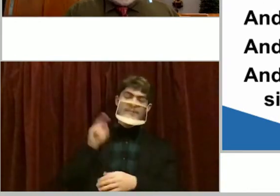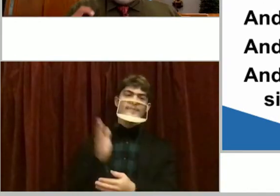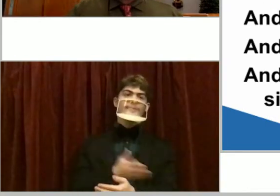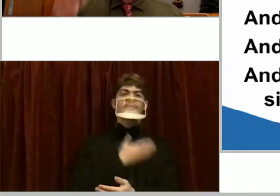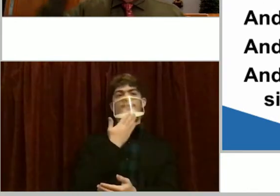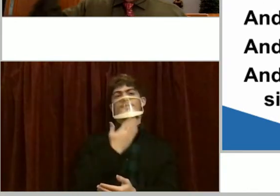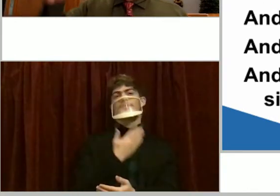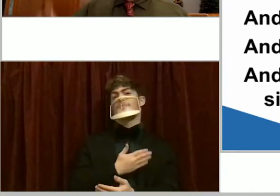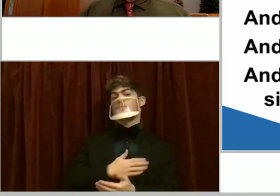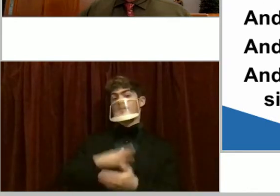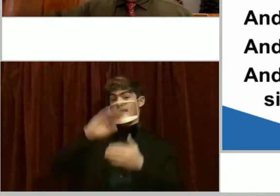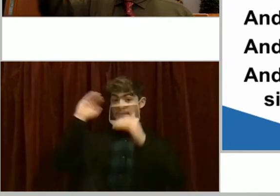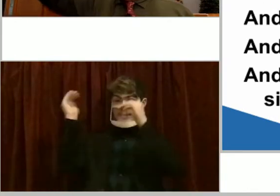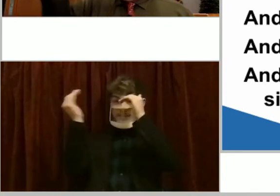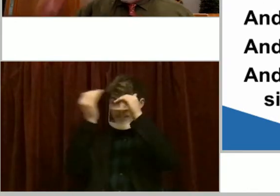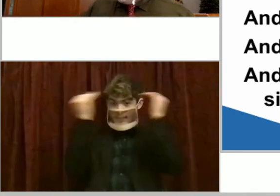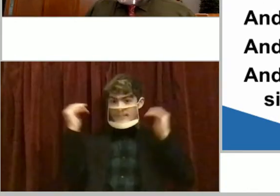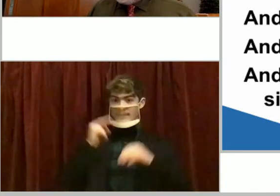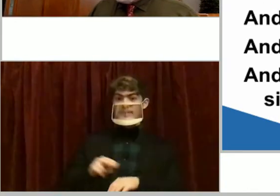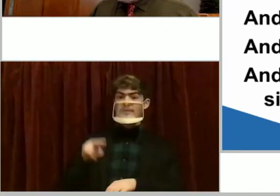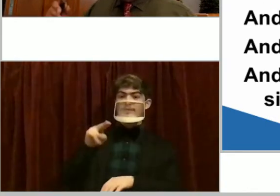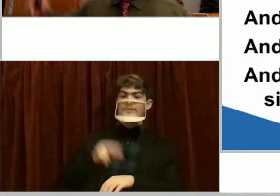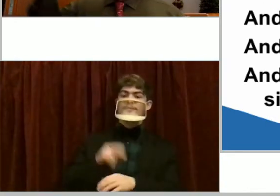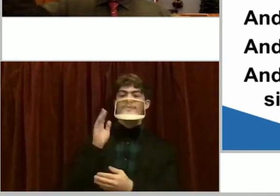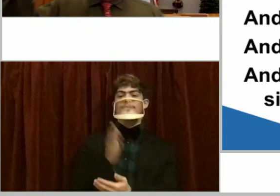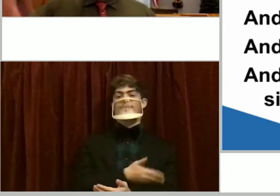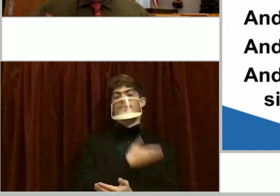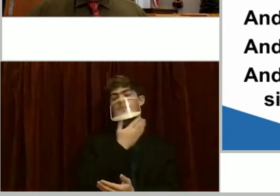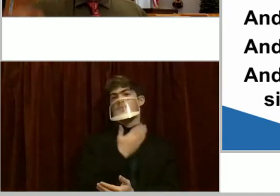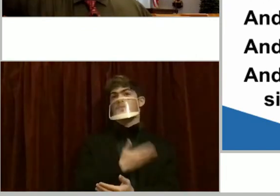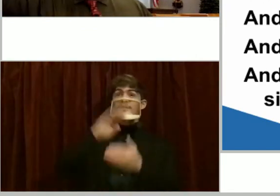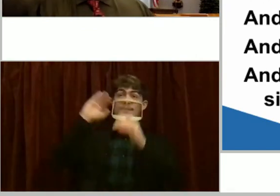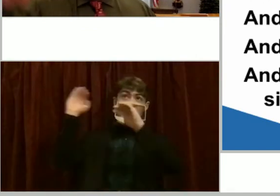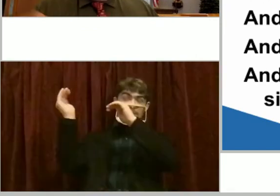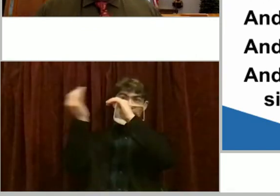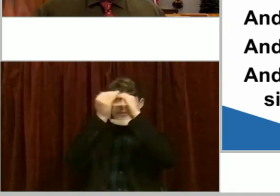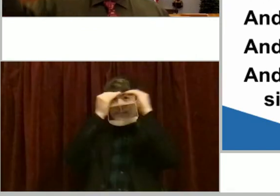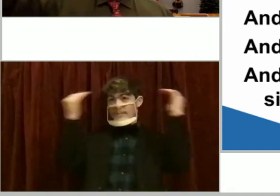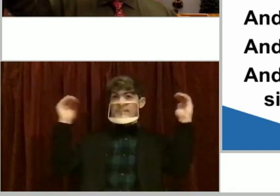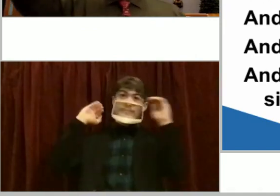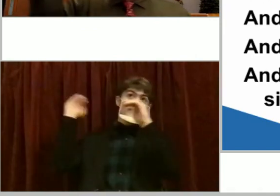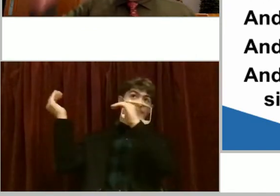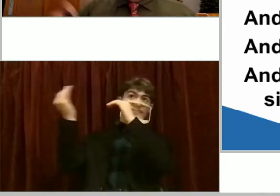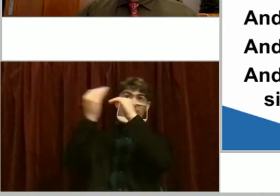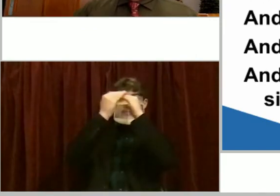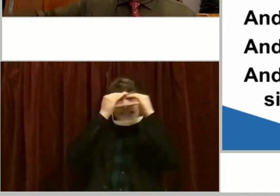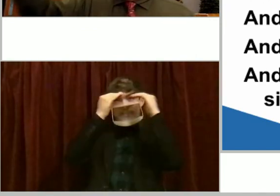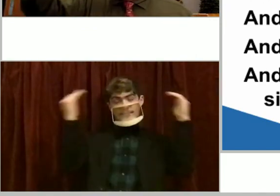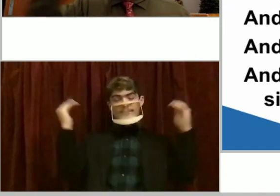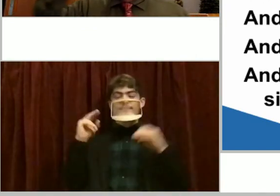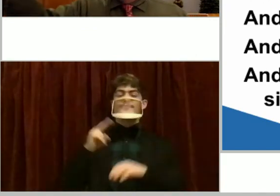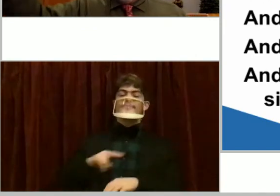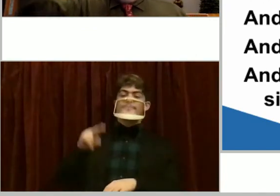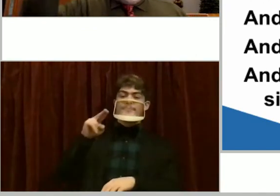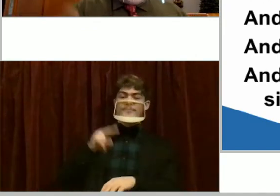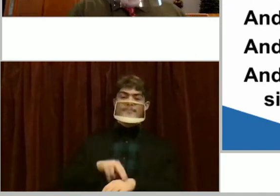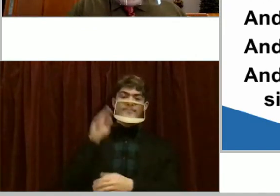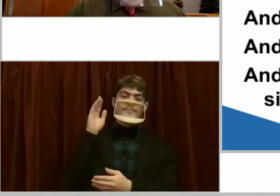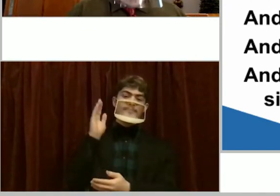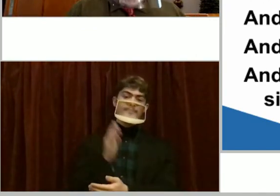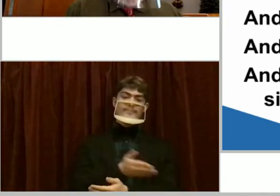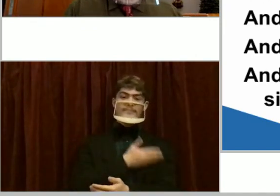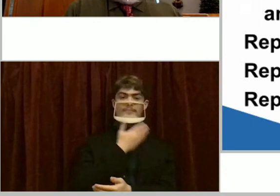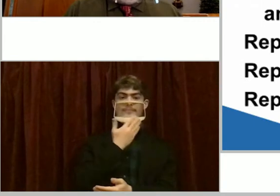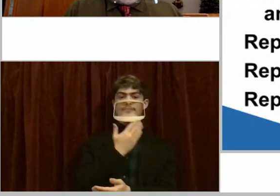and nature sing, and heaven and nature sing, and heaven and heaven and